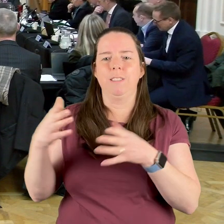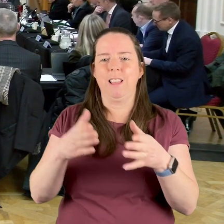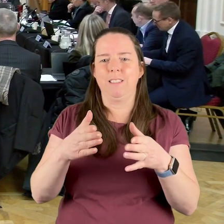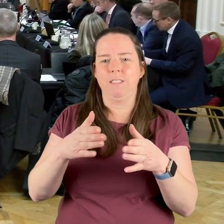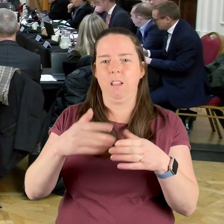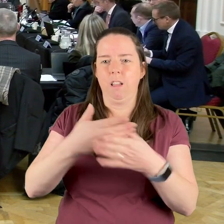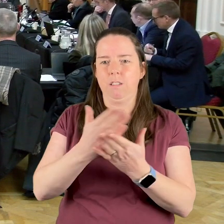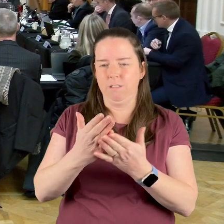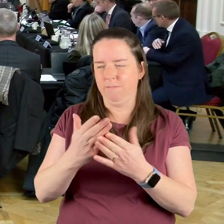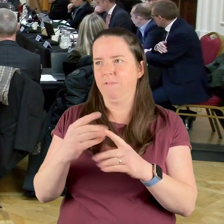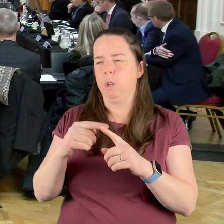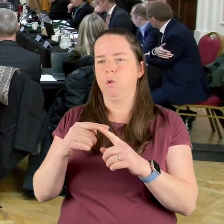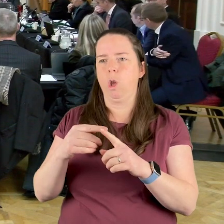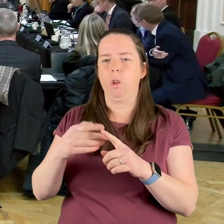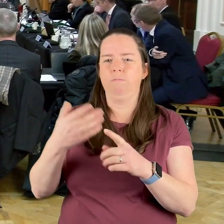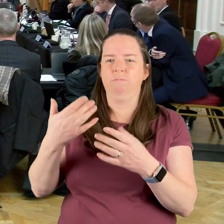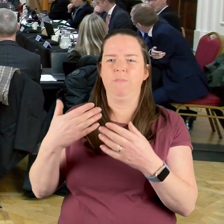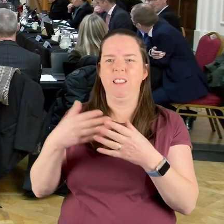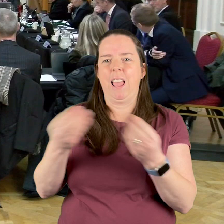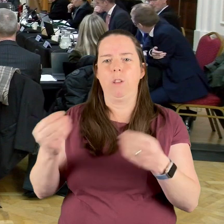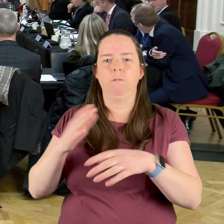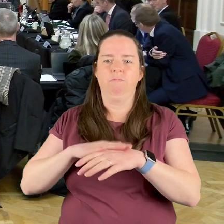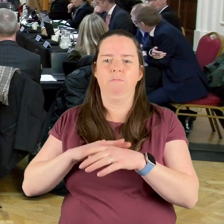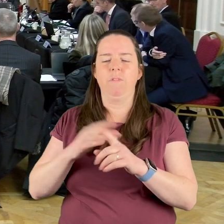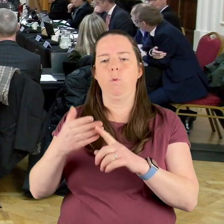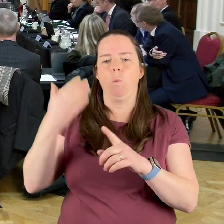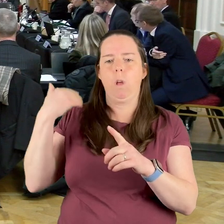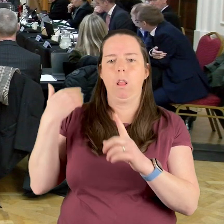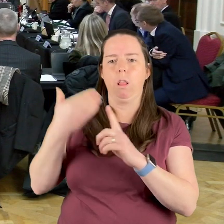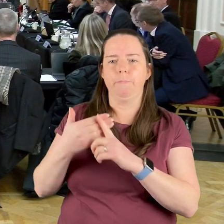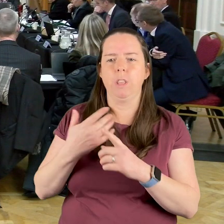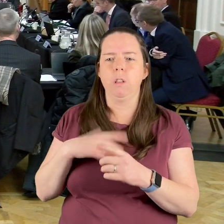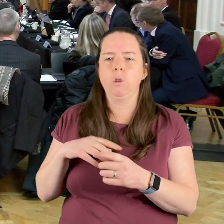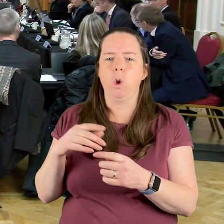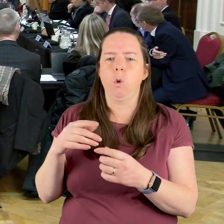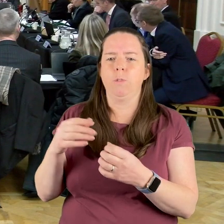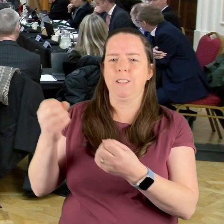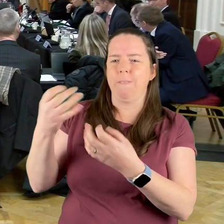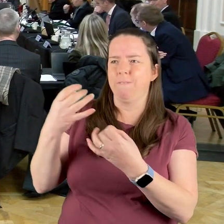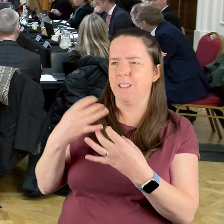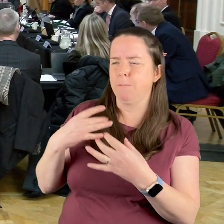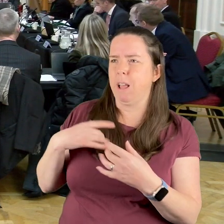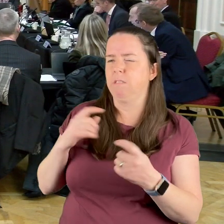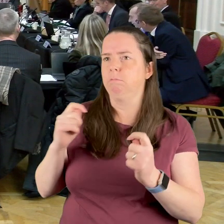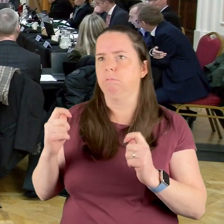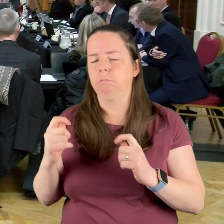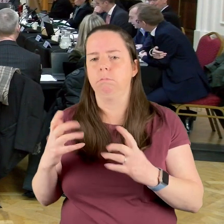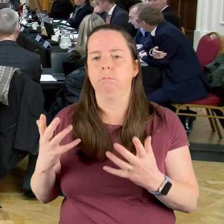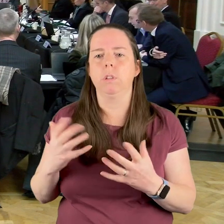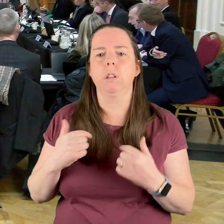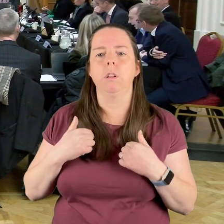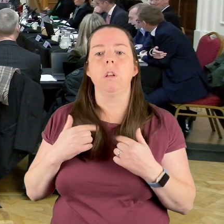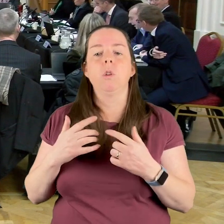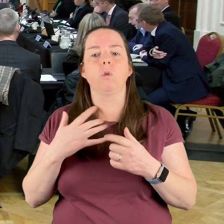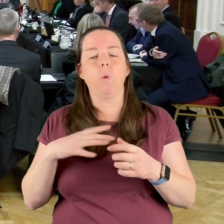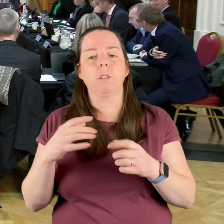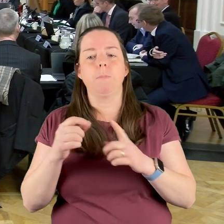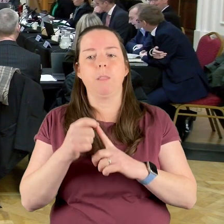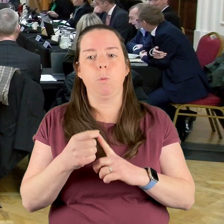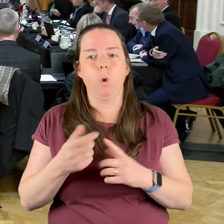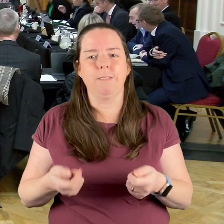I'm a year back into the acute sector, having been out for a while, so perhaps I should take some feedback on whether I'm undergoing a personality shift.